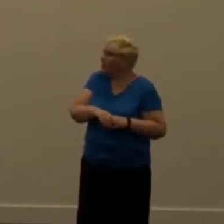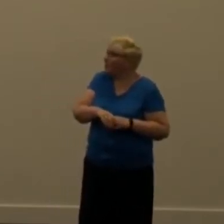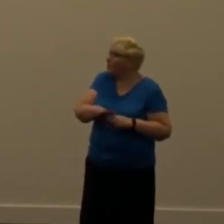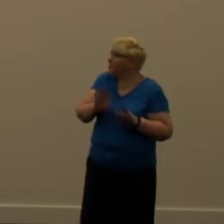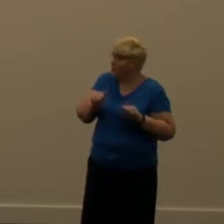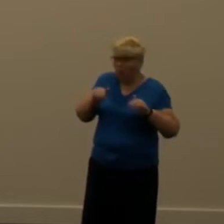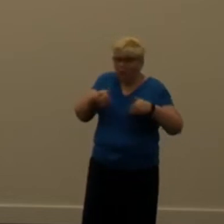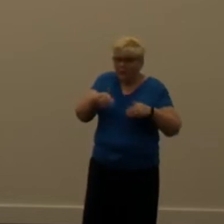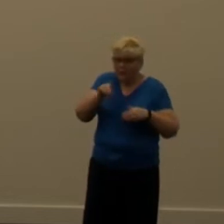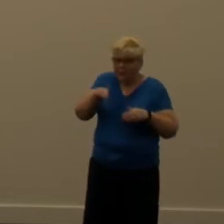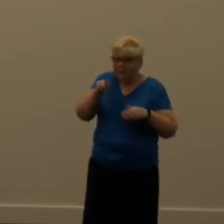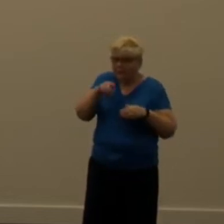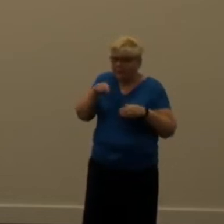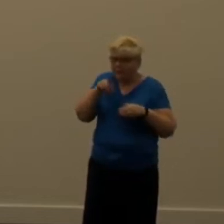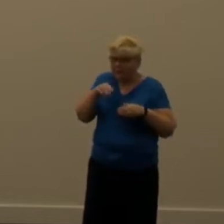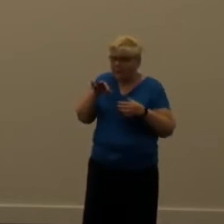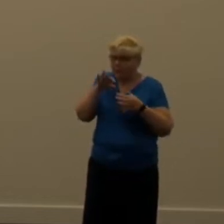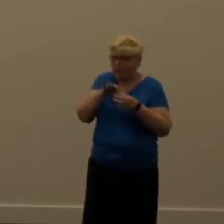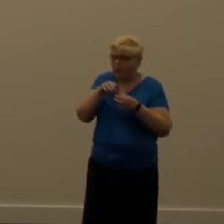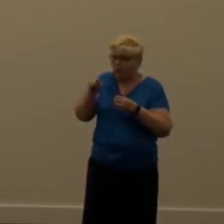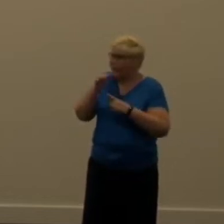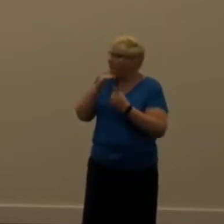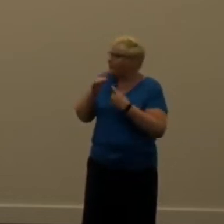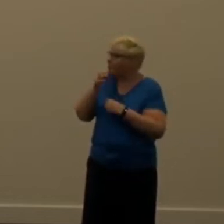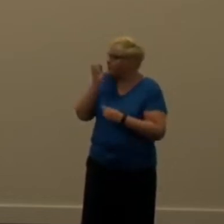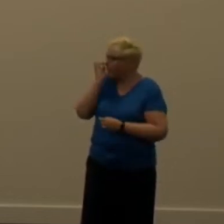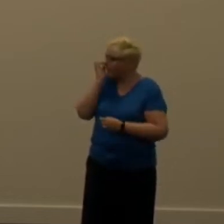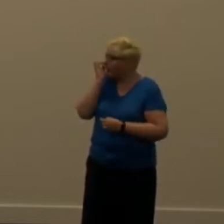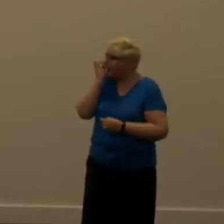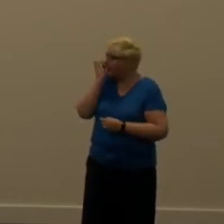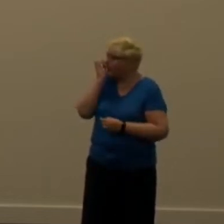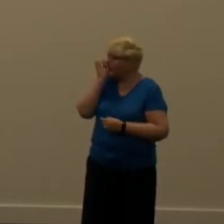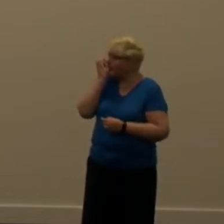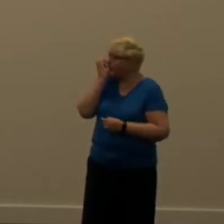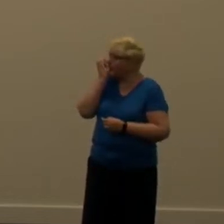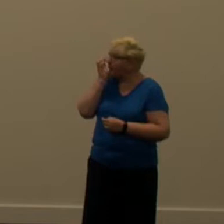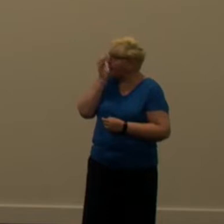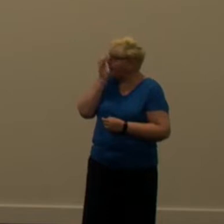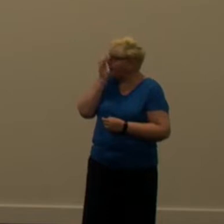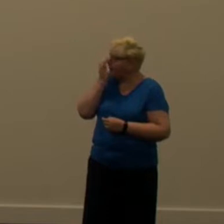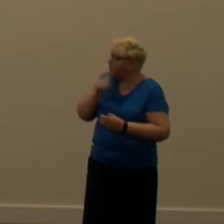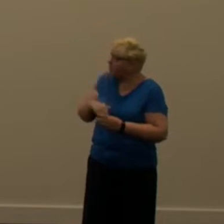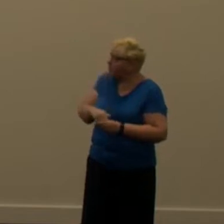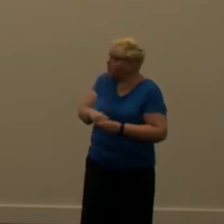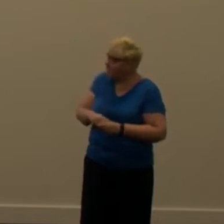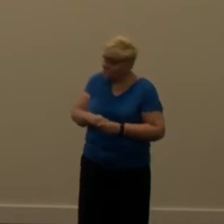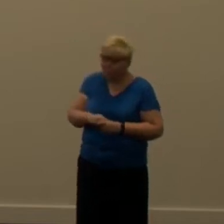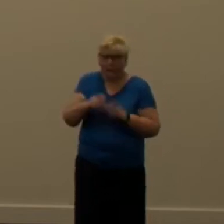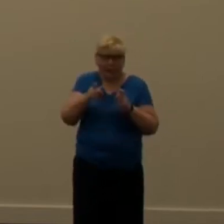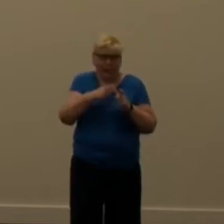the, let's say, development environment, and here I have this control. So default, it is the production environment. So basically, this